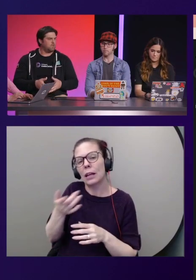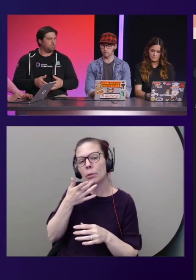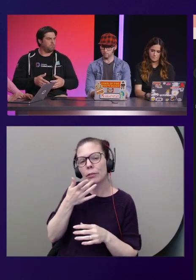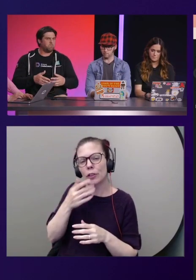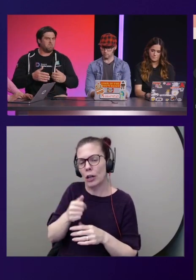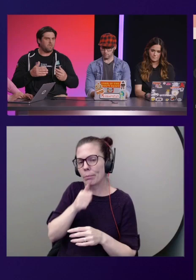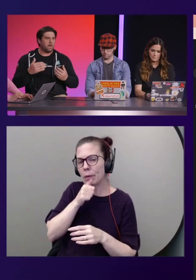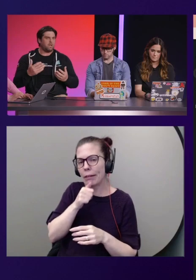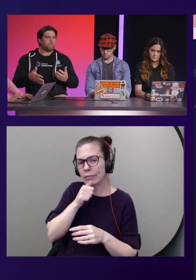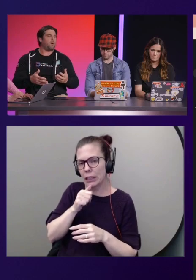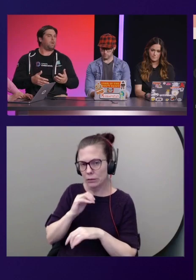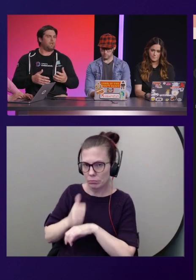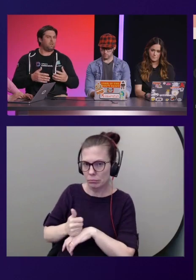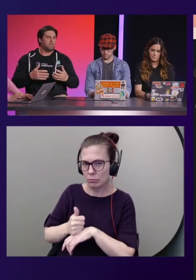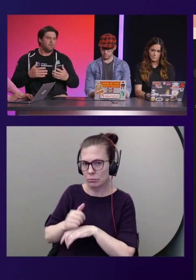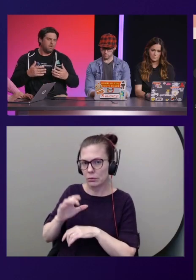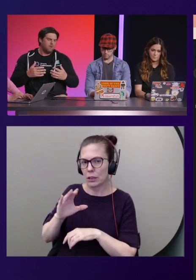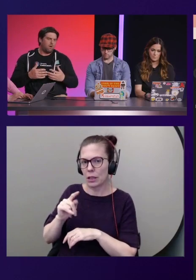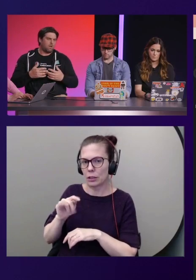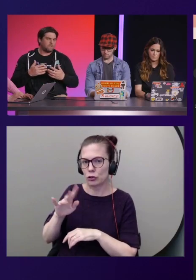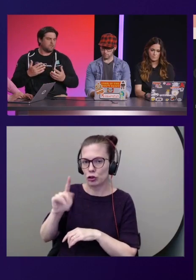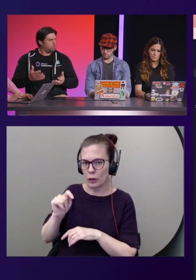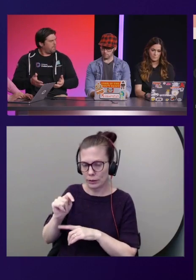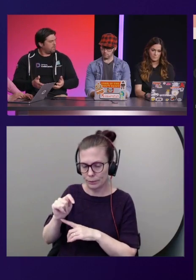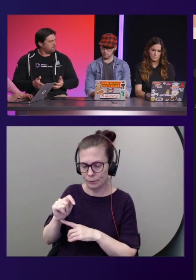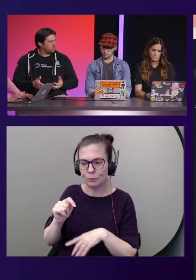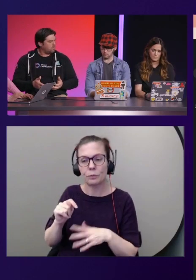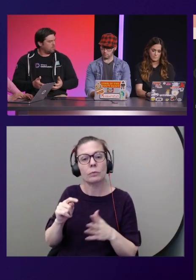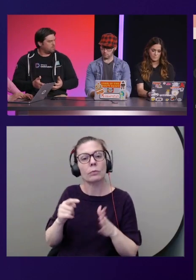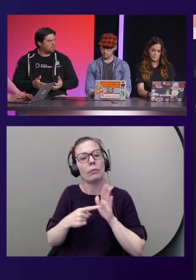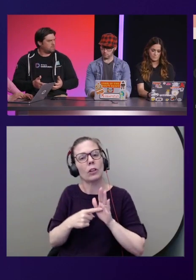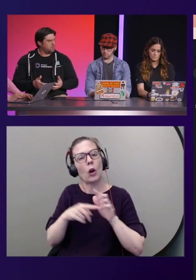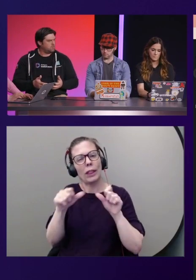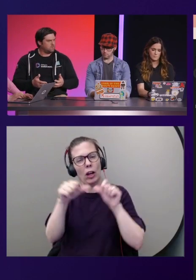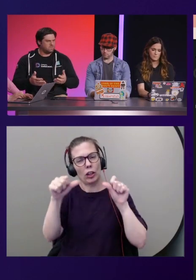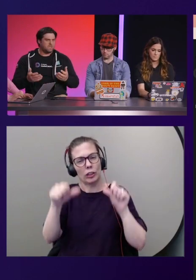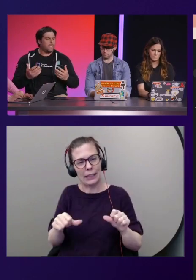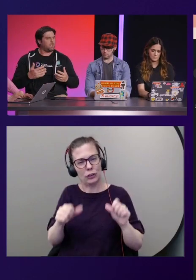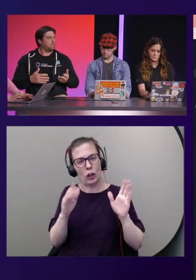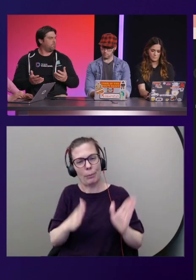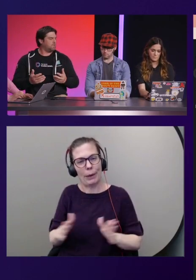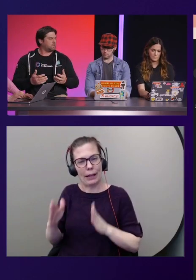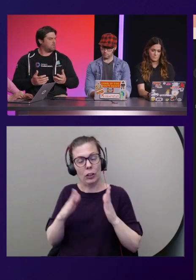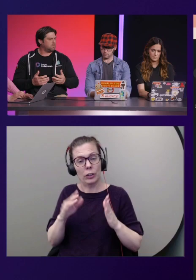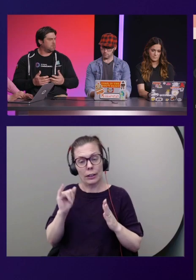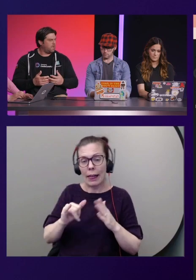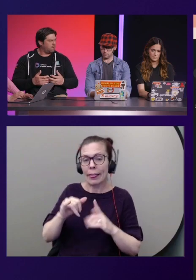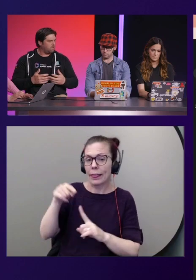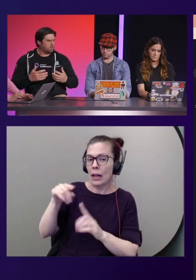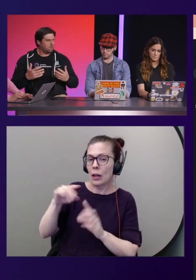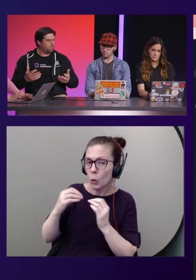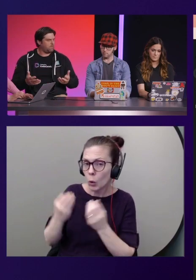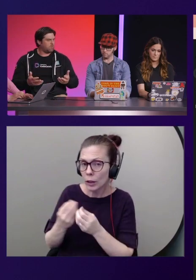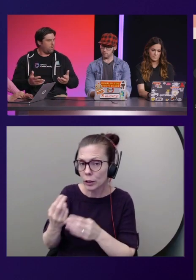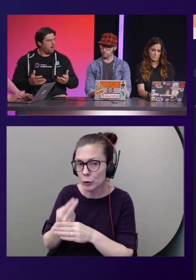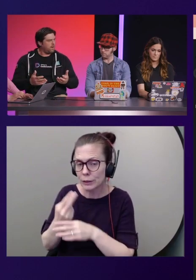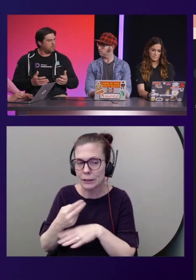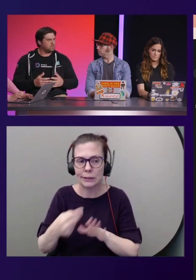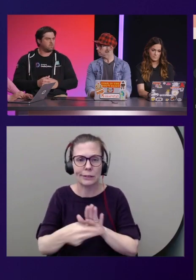constructs, codifying architectural patterns that the organization uses, tagging conventions that the